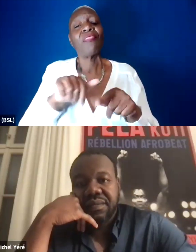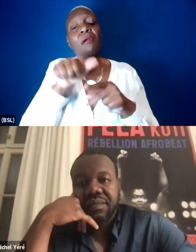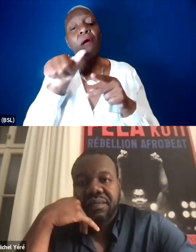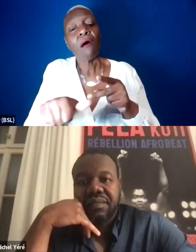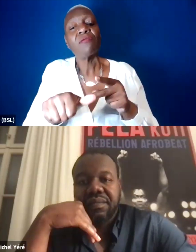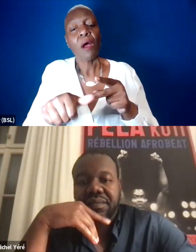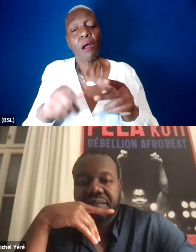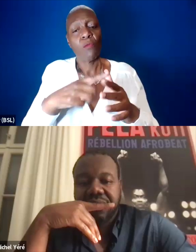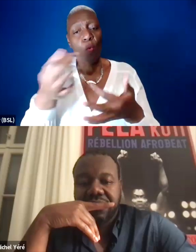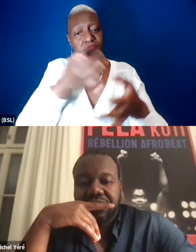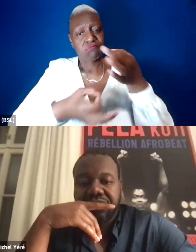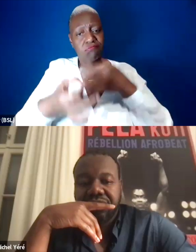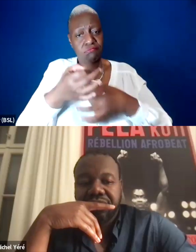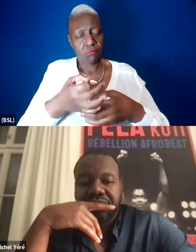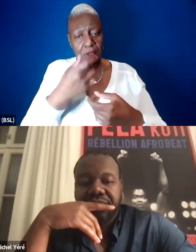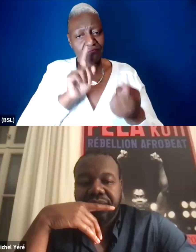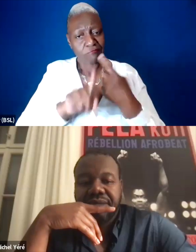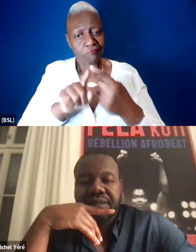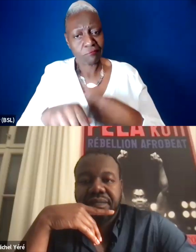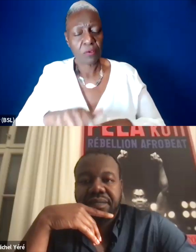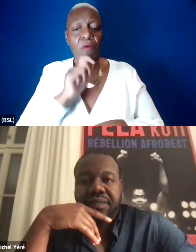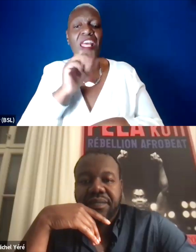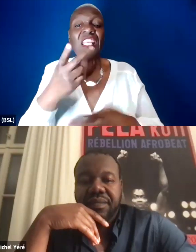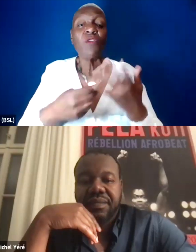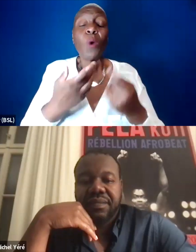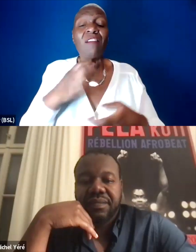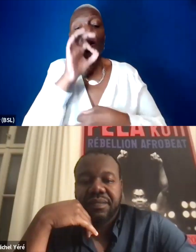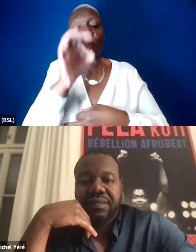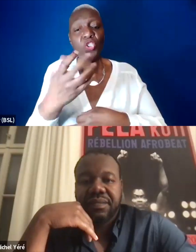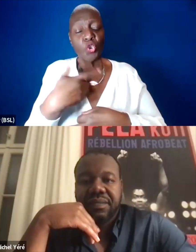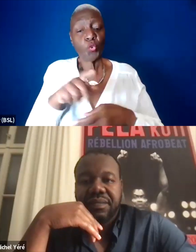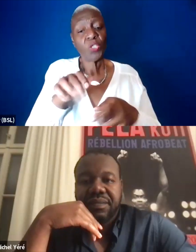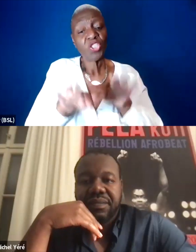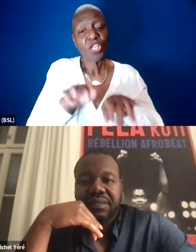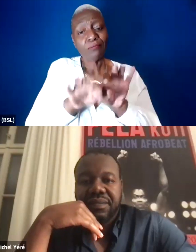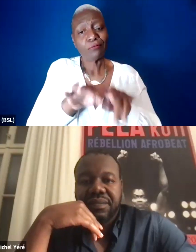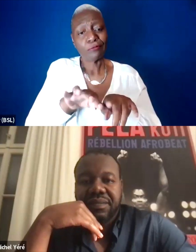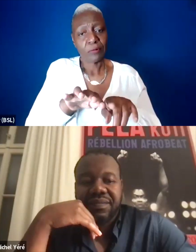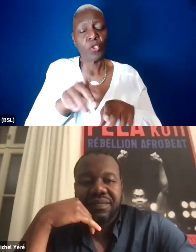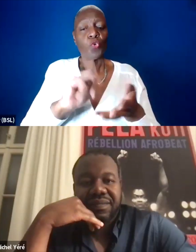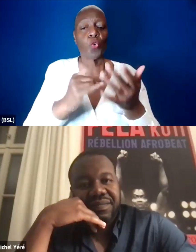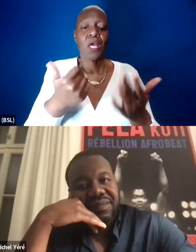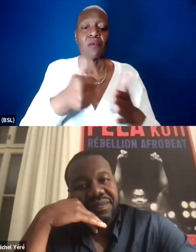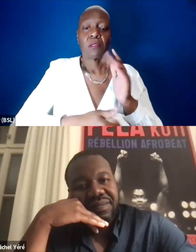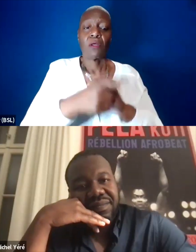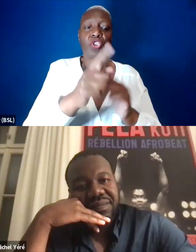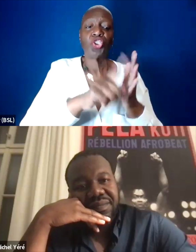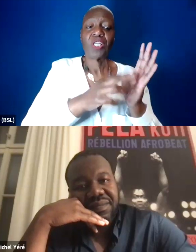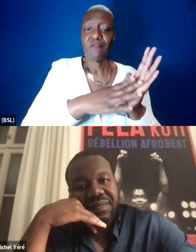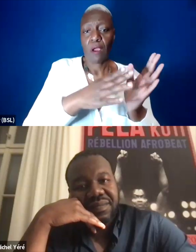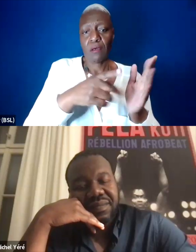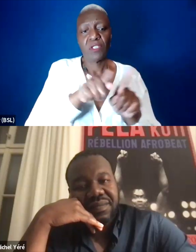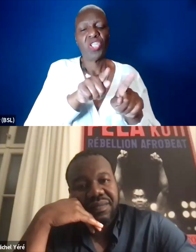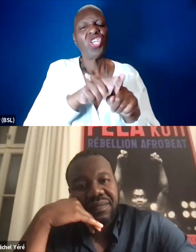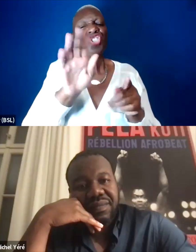a question in the course of the reading, feel free to pop it in the chat box. First, Jennifer. Jennifer Manoukian is a